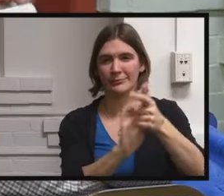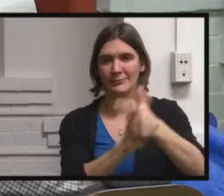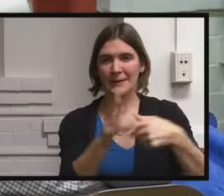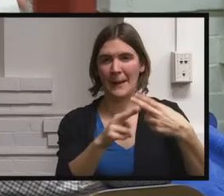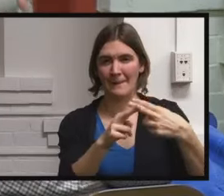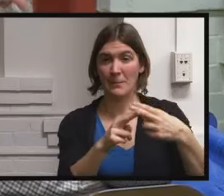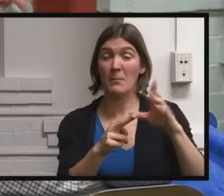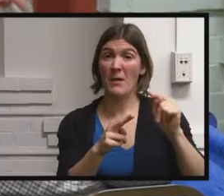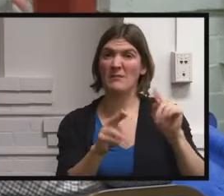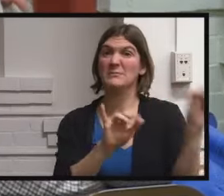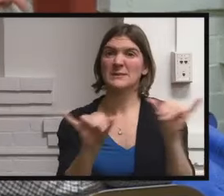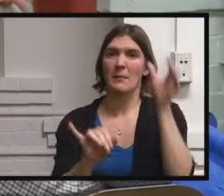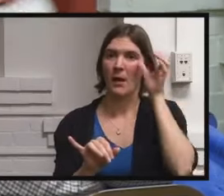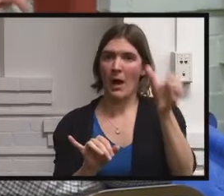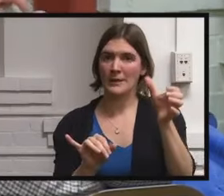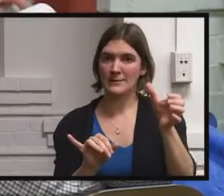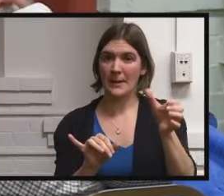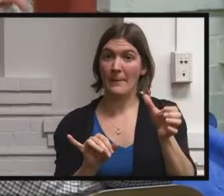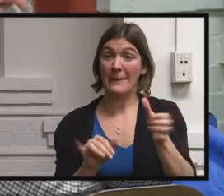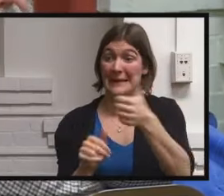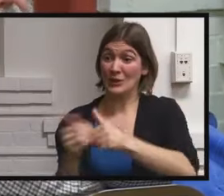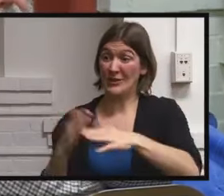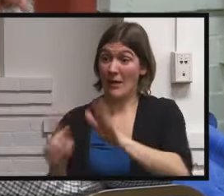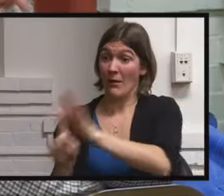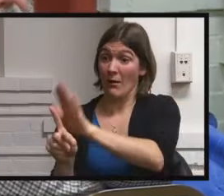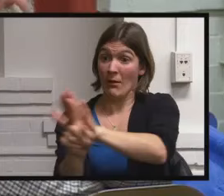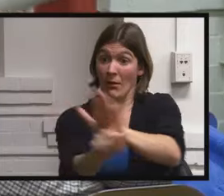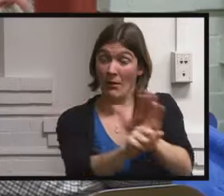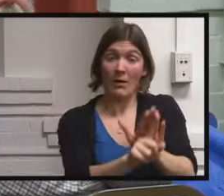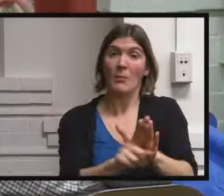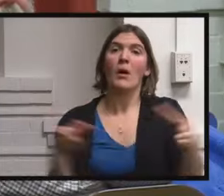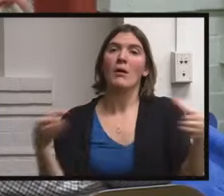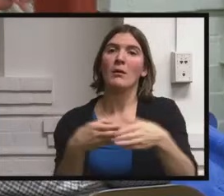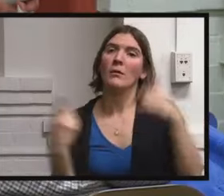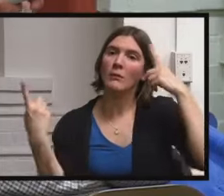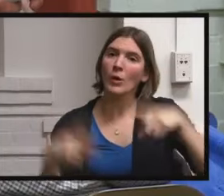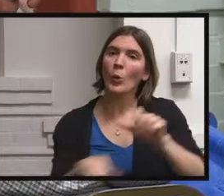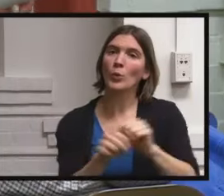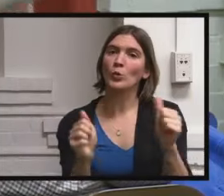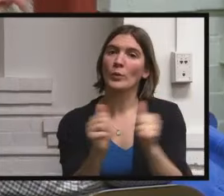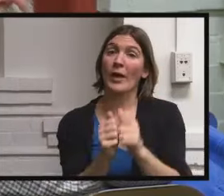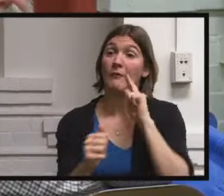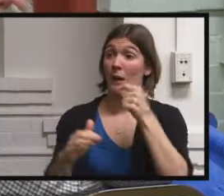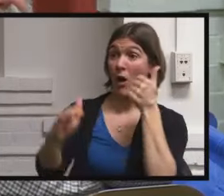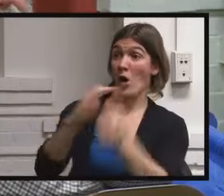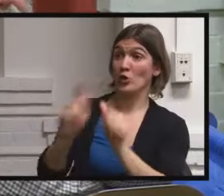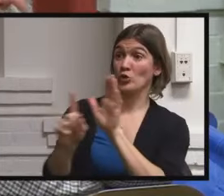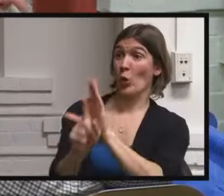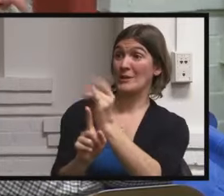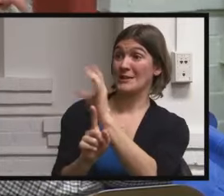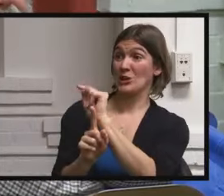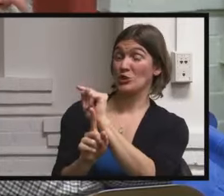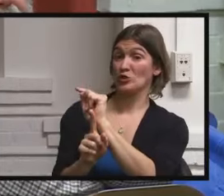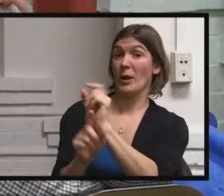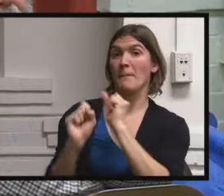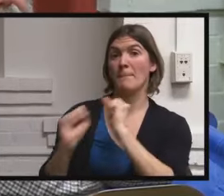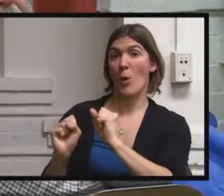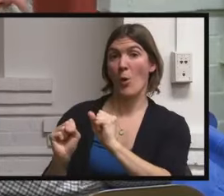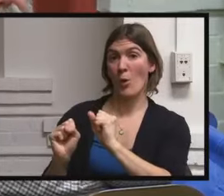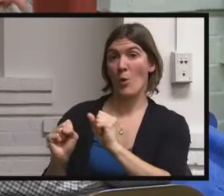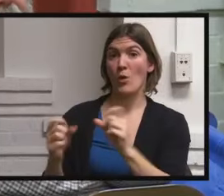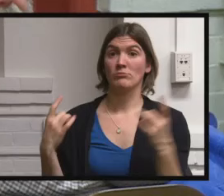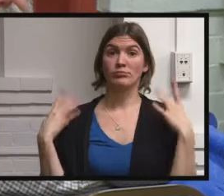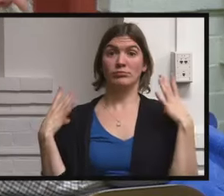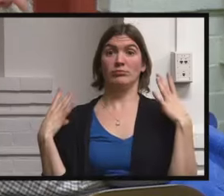could be carried out not by each town, but if you belong to a district, they did it and you didn't have